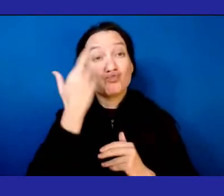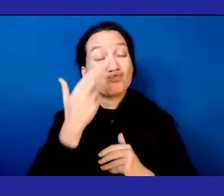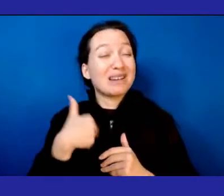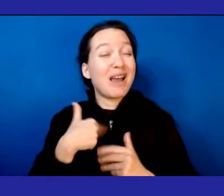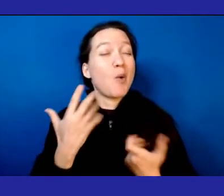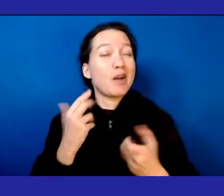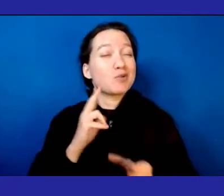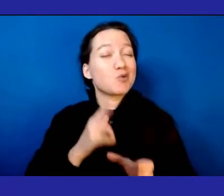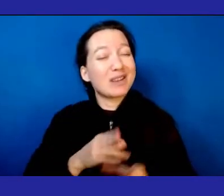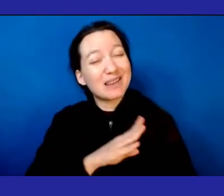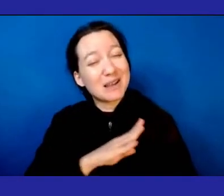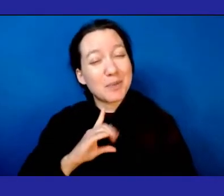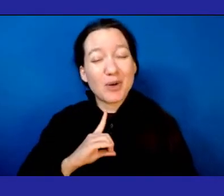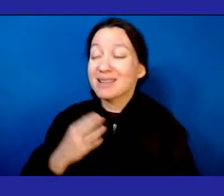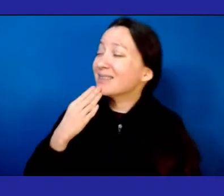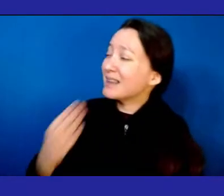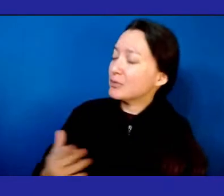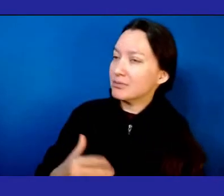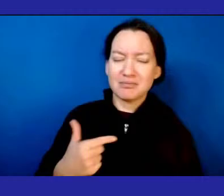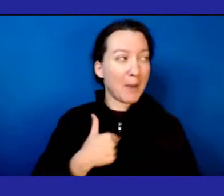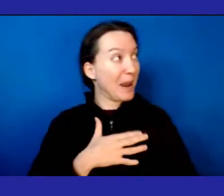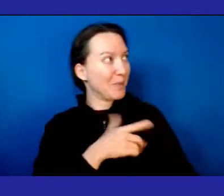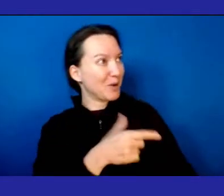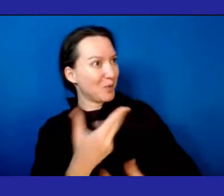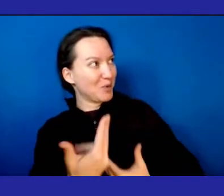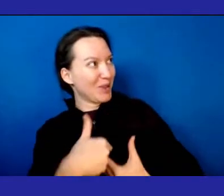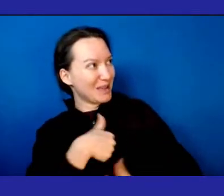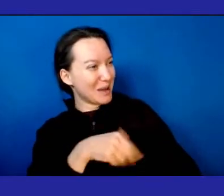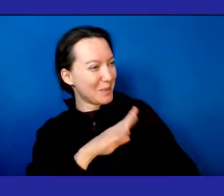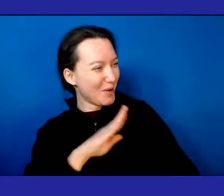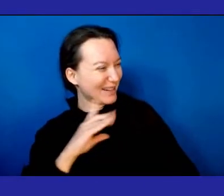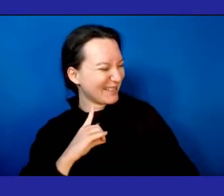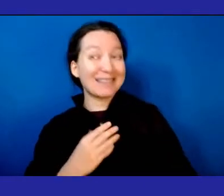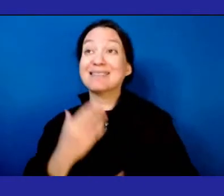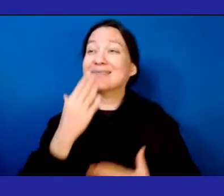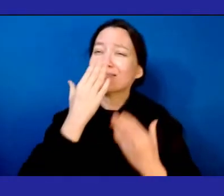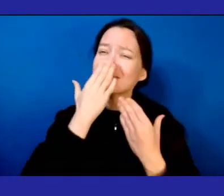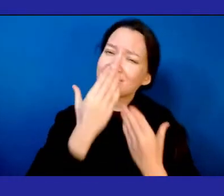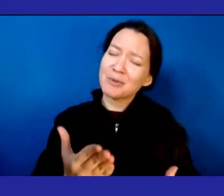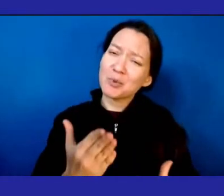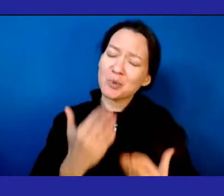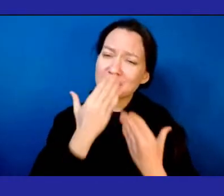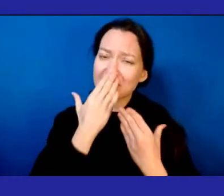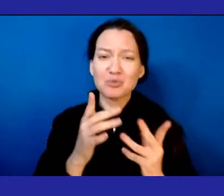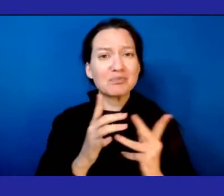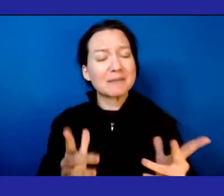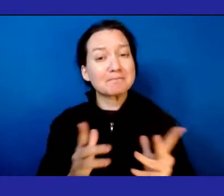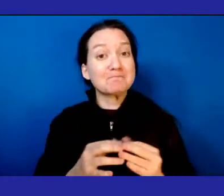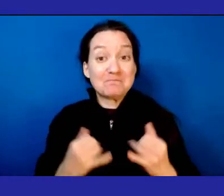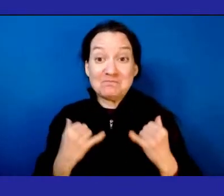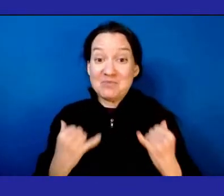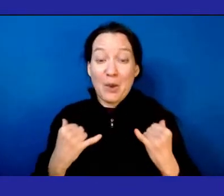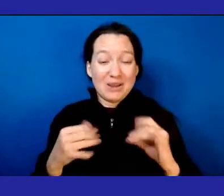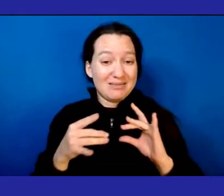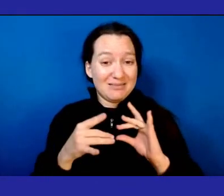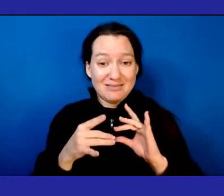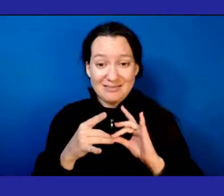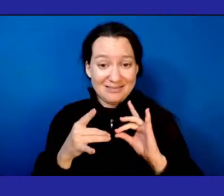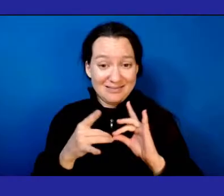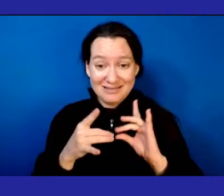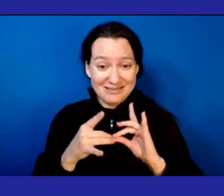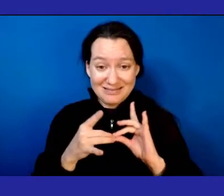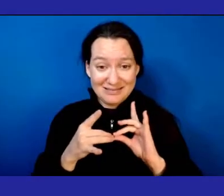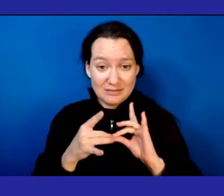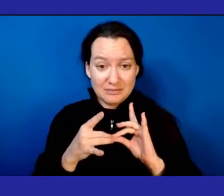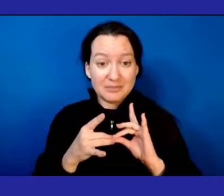board. Thank you, Well, I'm Doc. so glad you're on this. Yes, thank you so much. So now, saying that,